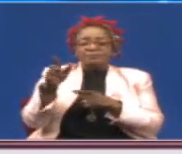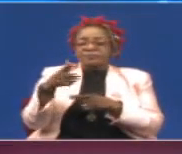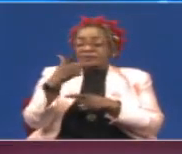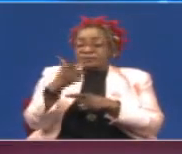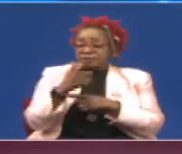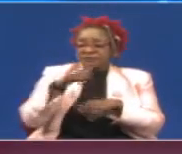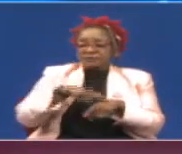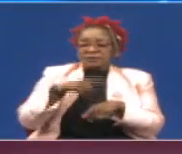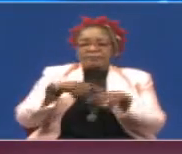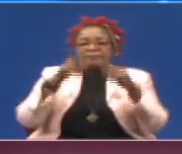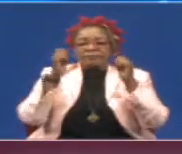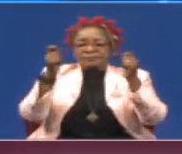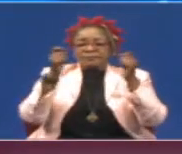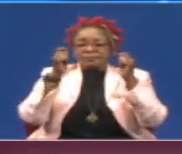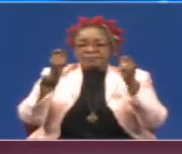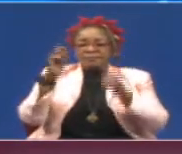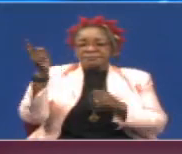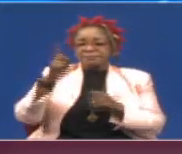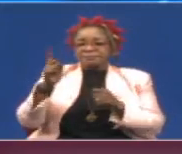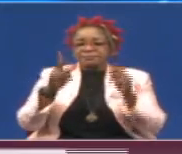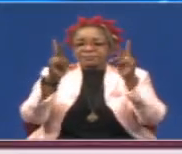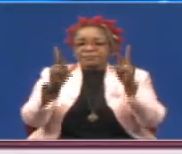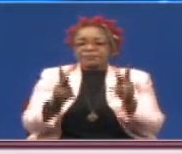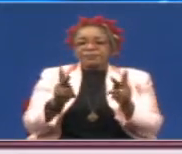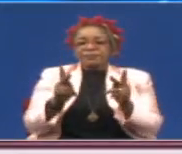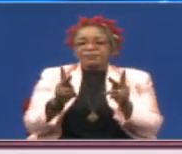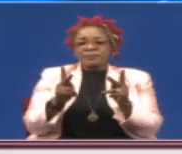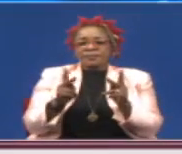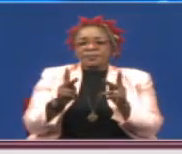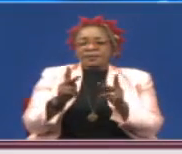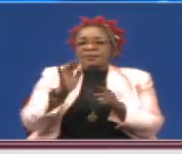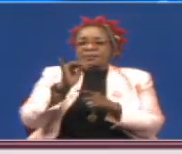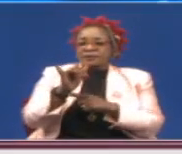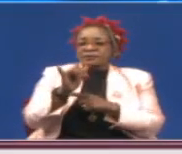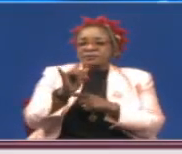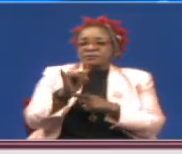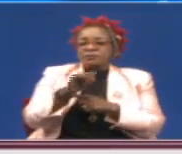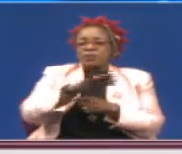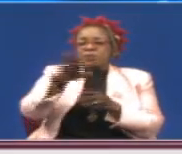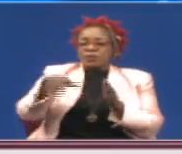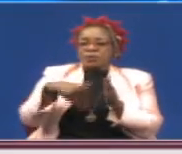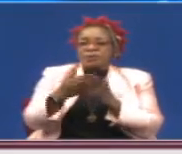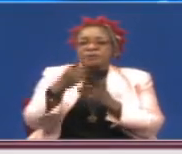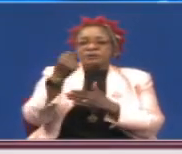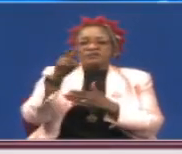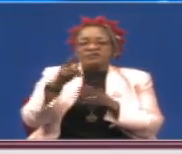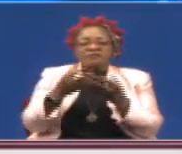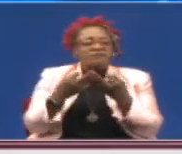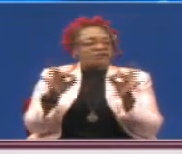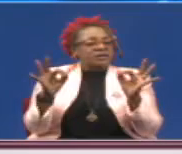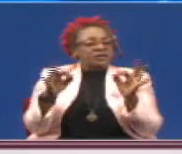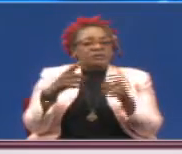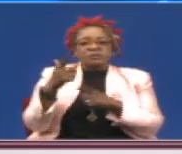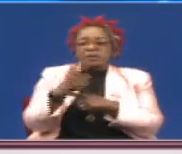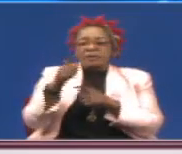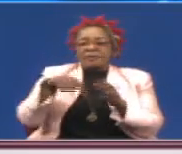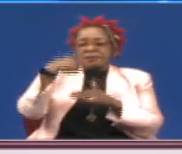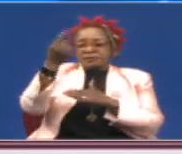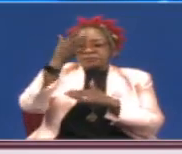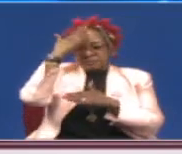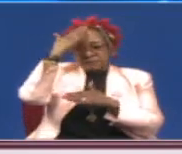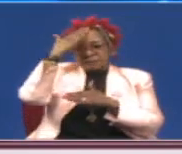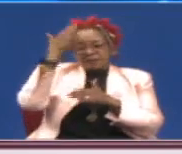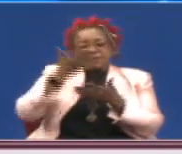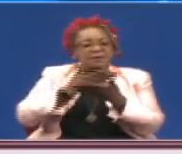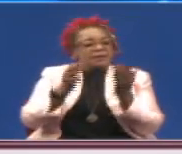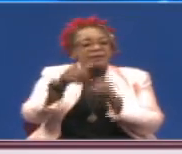protests in Nairobi and Kisumu this past Monday. As a consequence, all television stations are free to air next Monday's protests and any